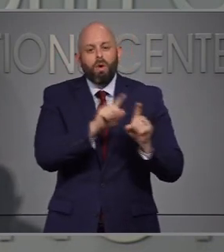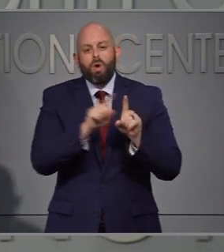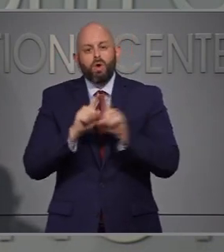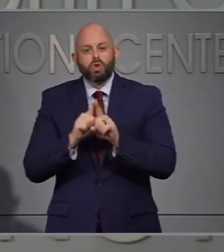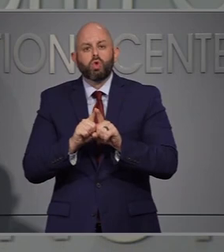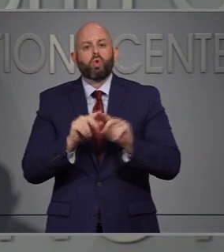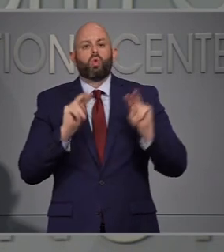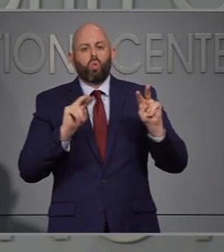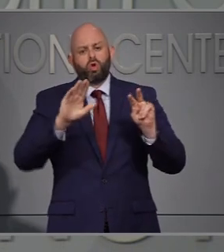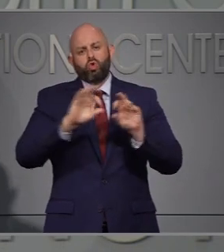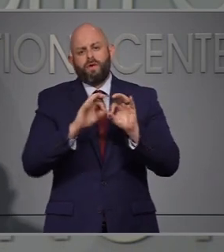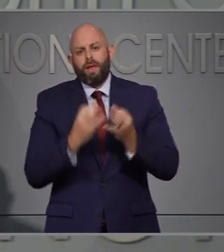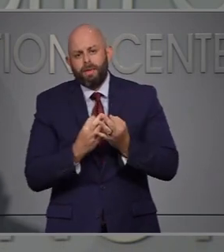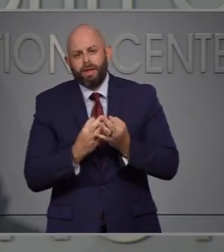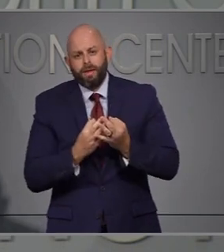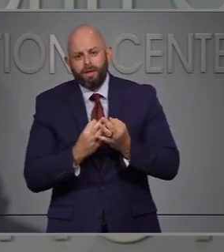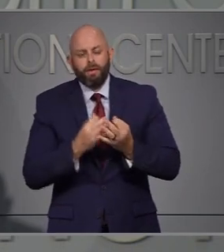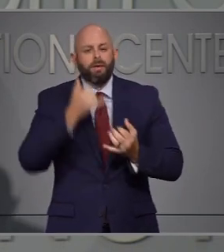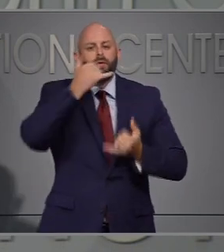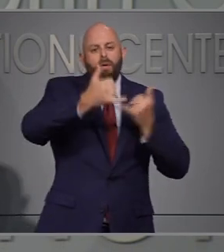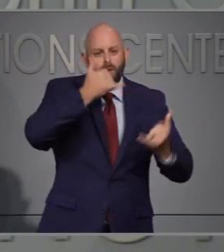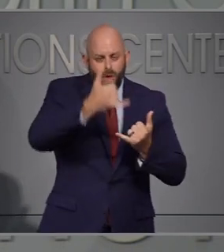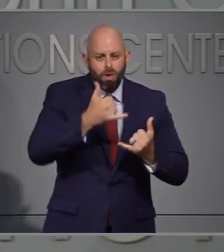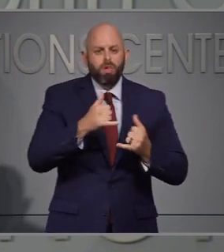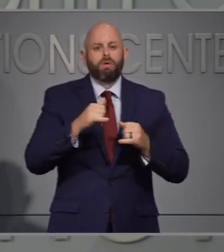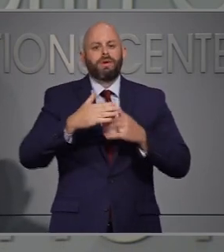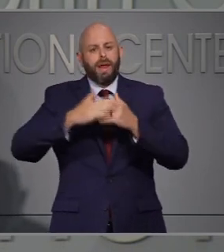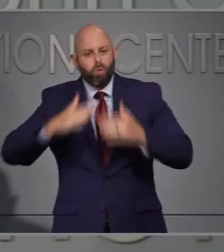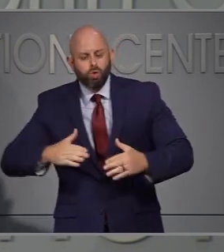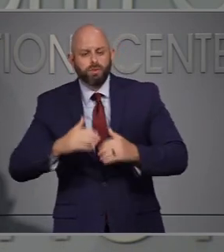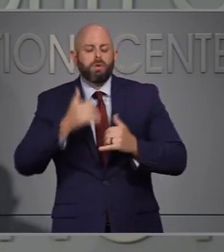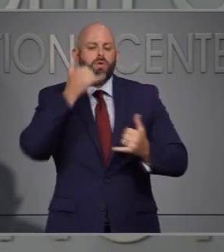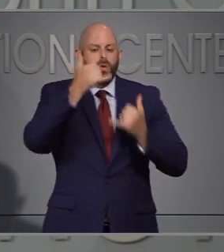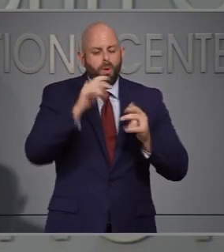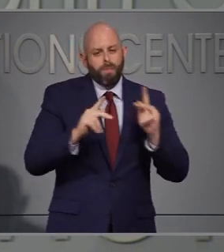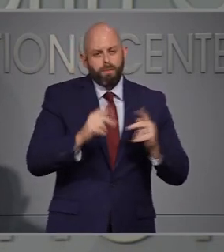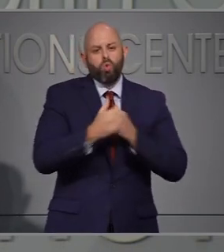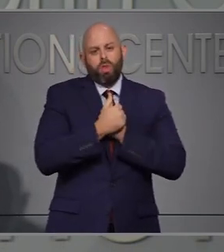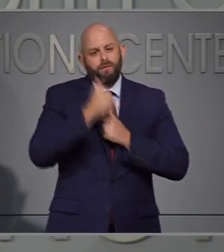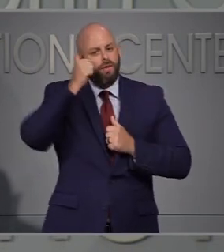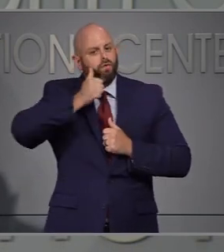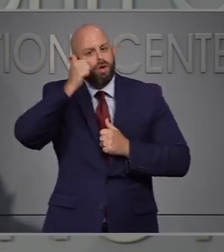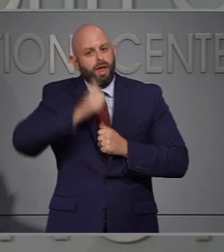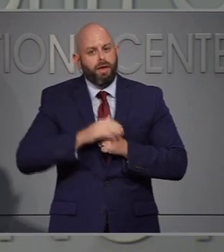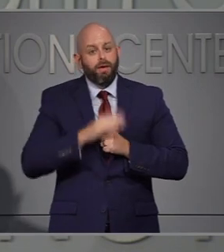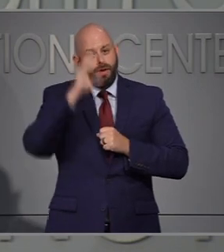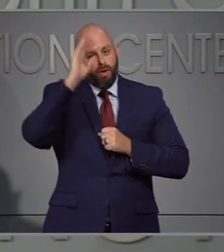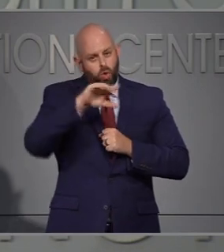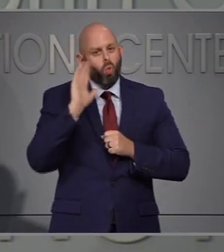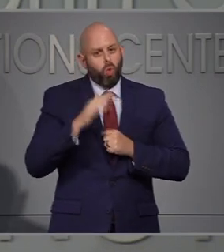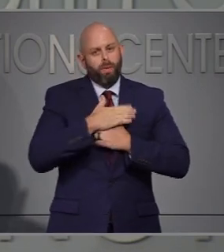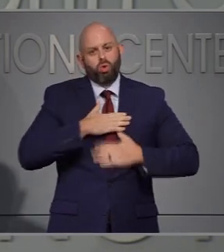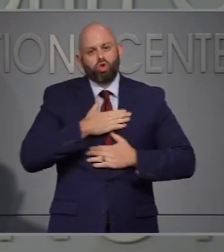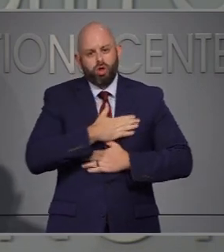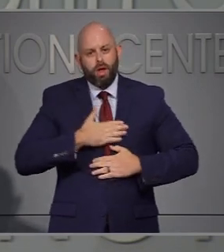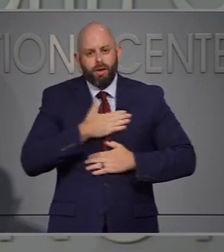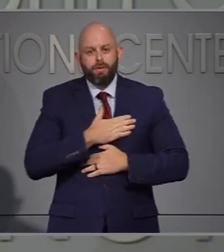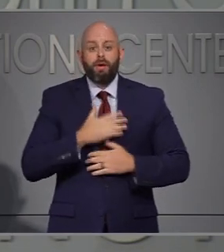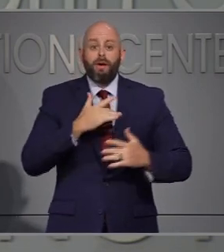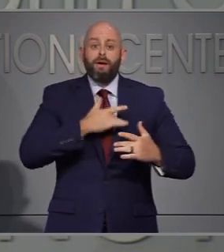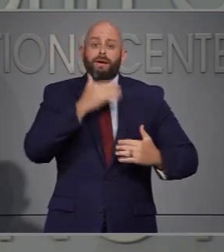look out for your family, friends, and neighbors, and to call your loved ones daily. Guaranteed they'll appreciate it. With kindness